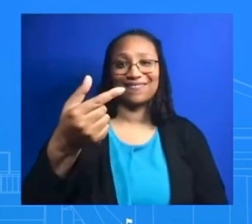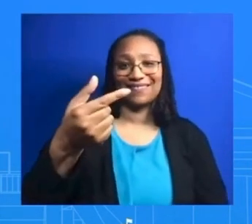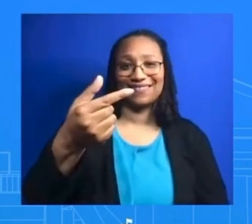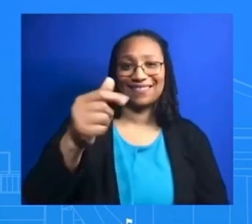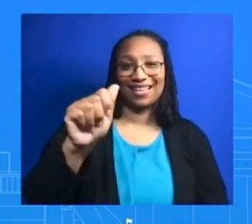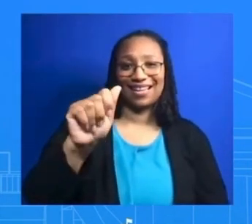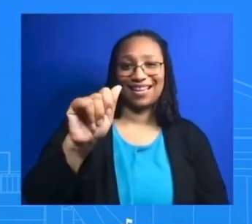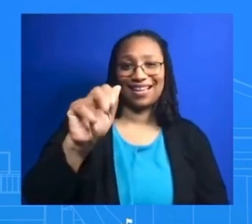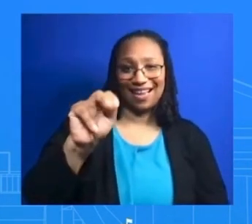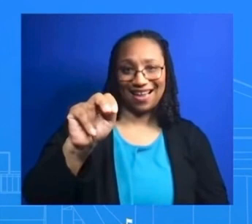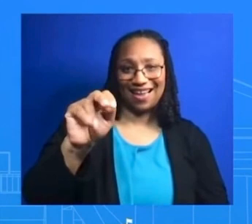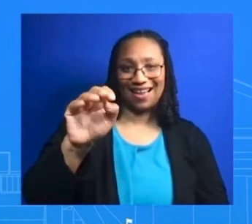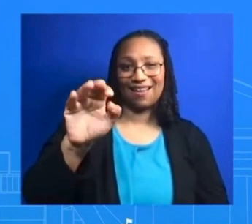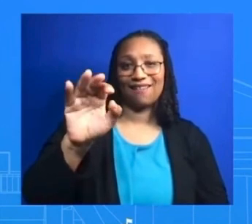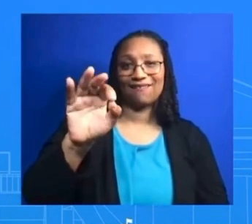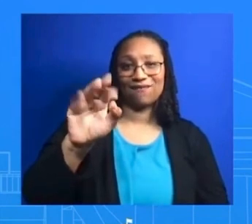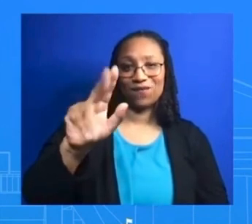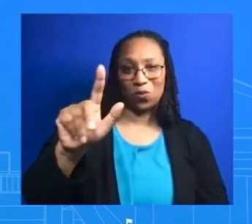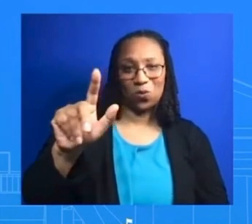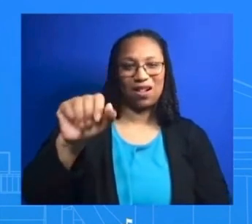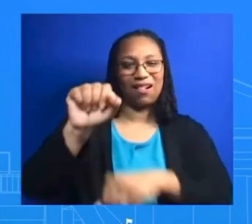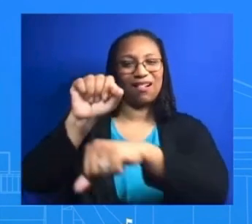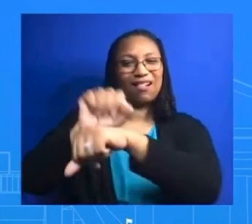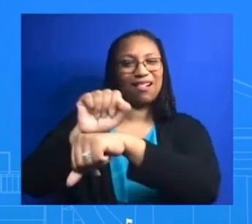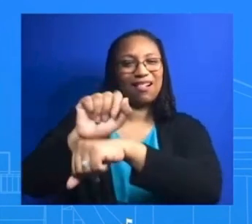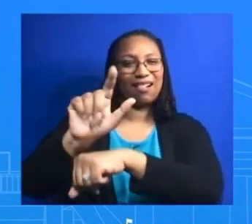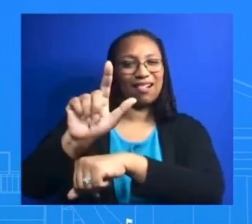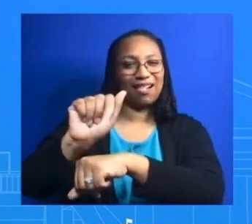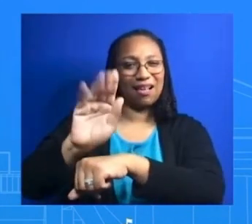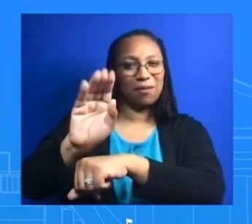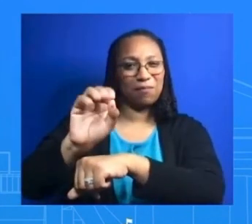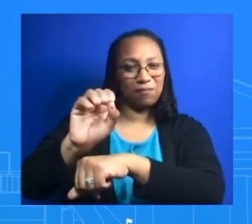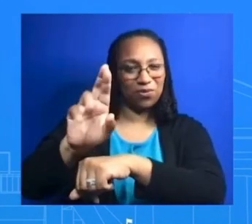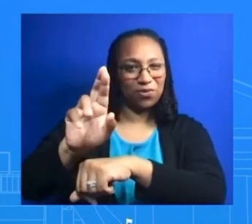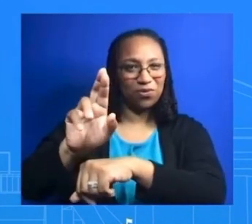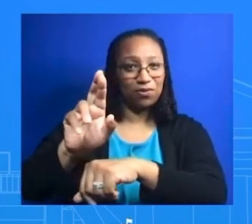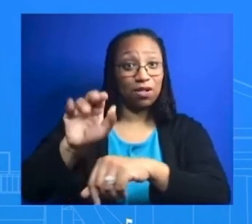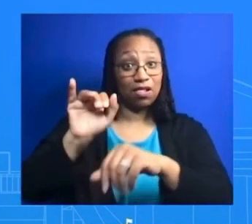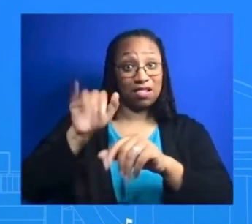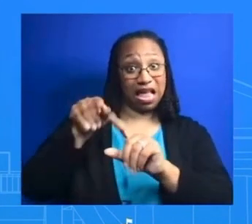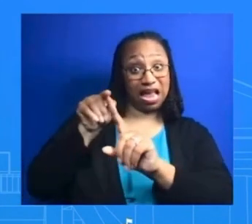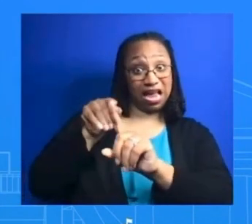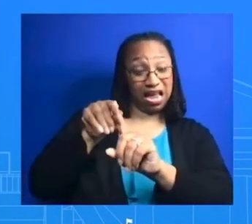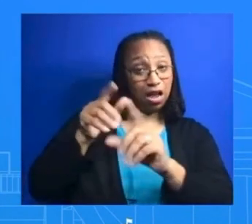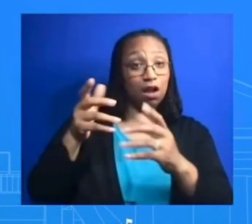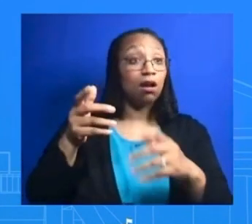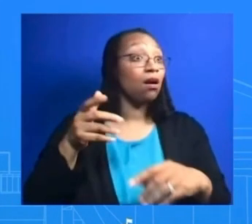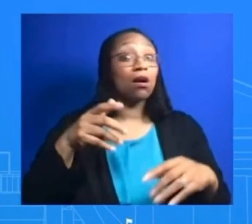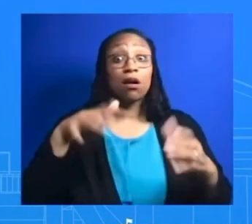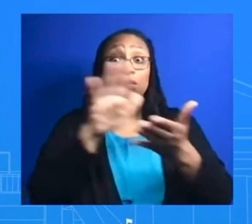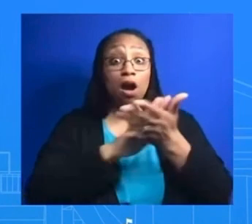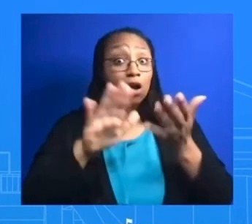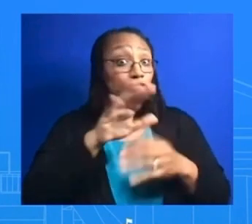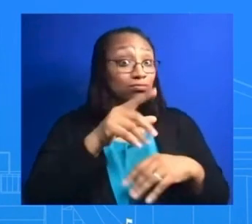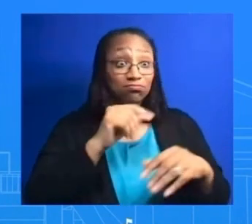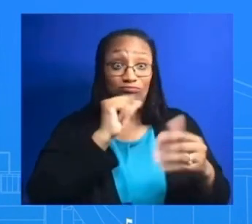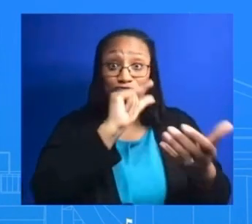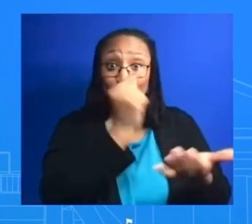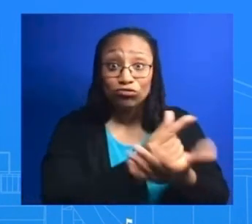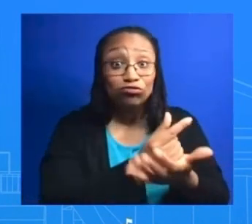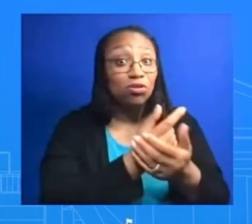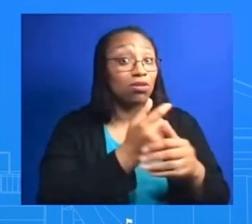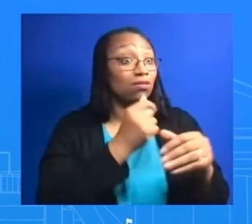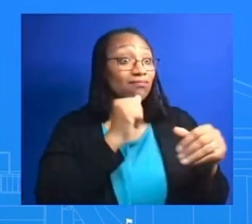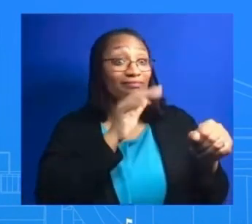a particular school if they aren't showing that people are graduating from that school and getting higher incomes when they graduate. It's a significant update to